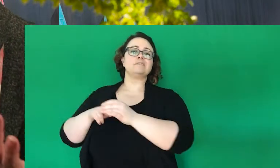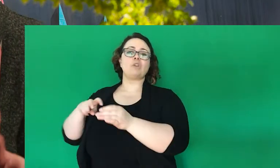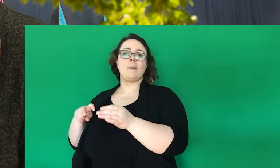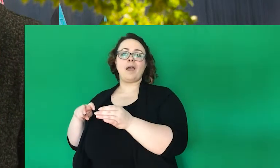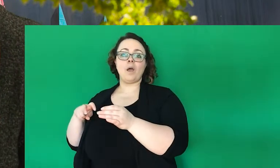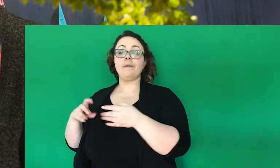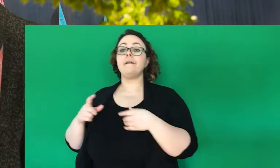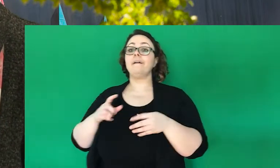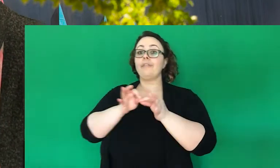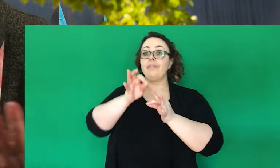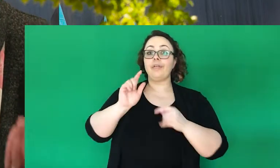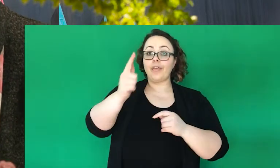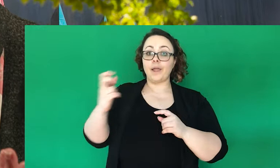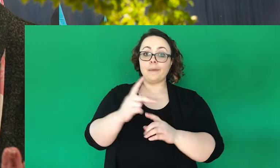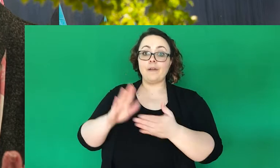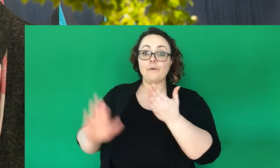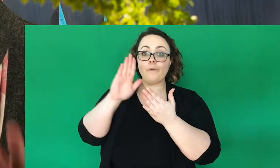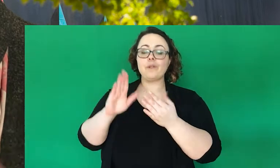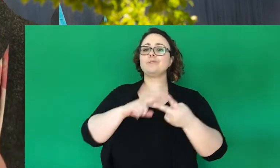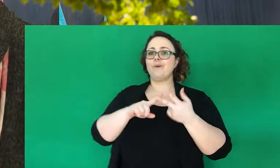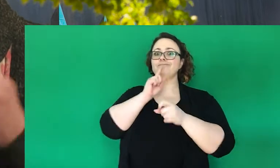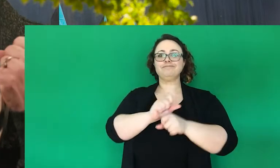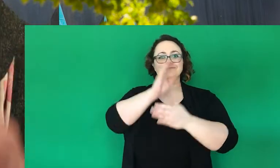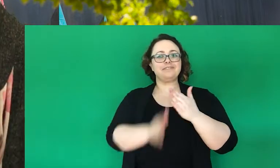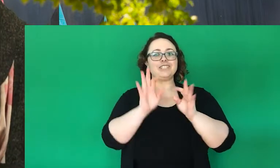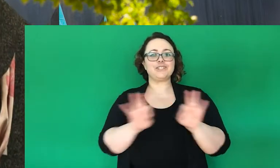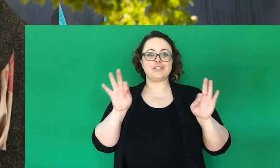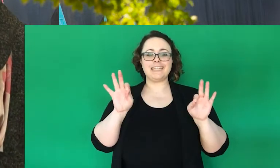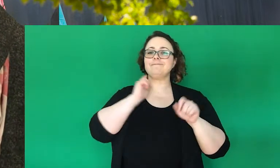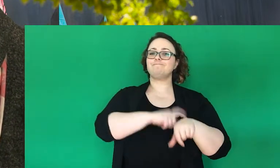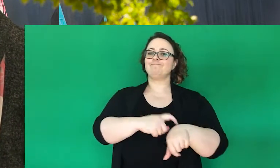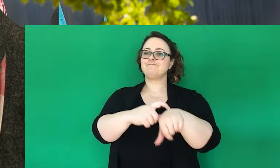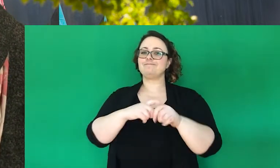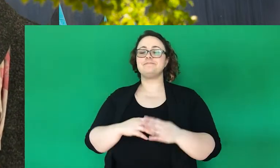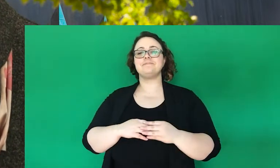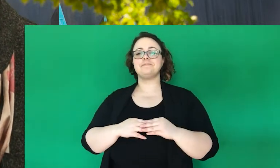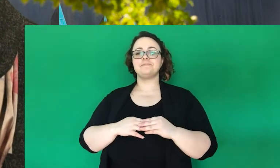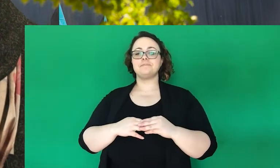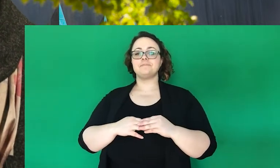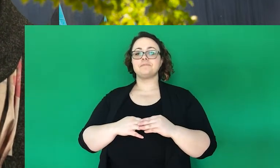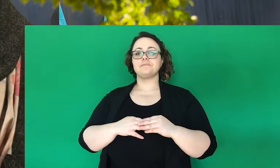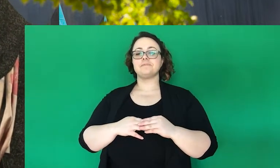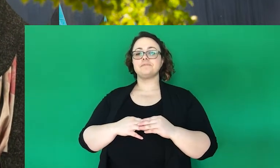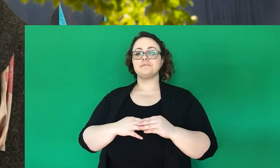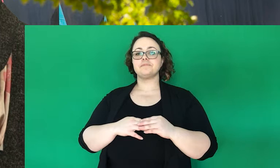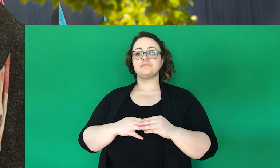student dropping out, deferring, or actually completing their degree in a timely